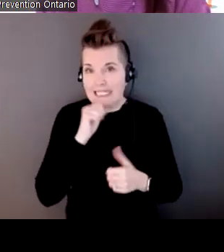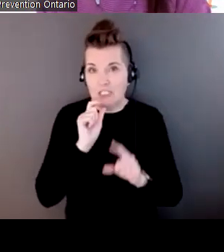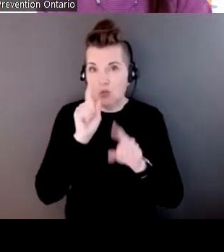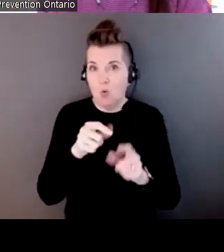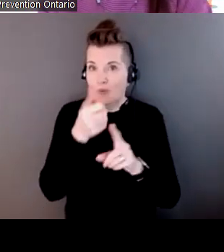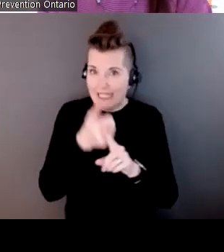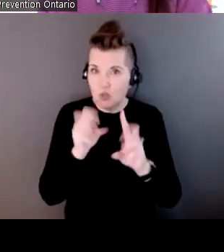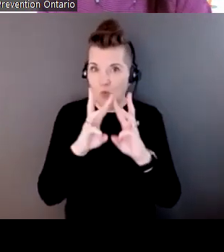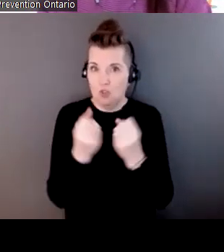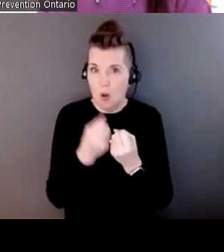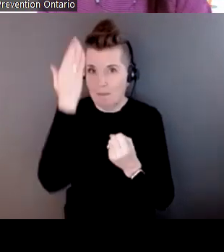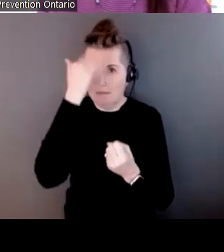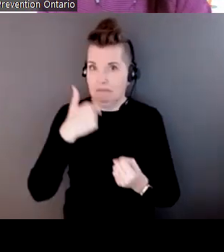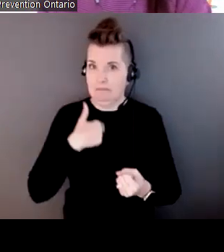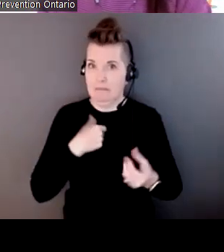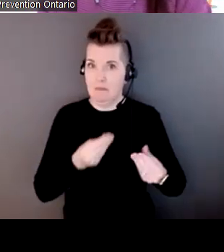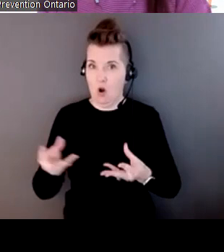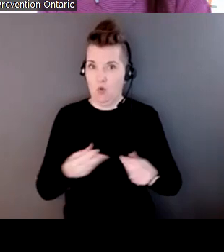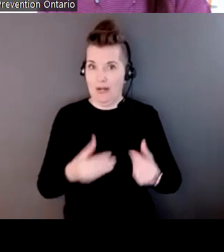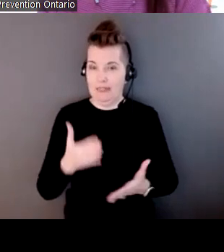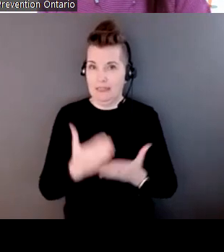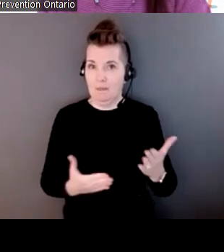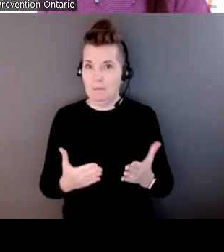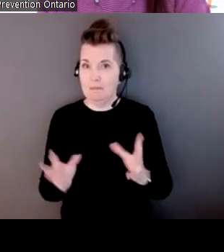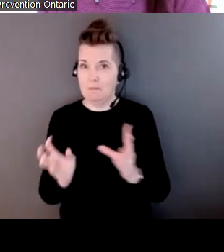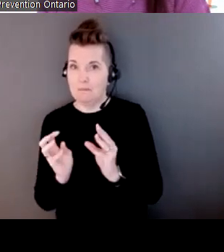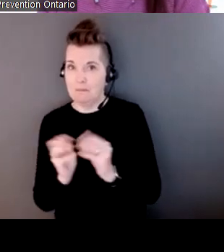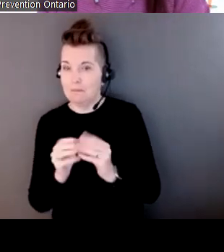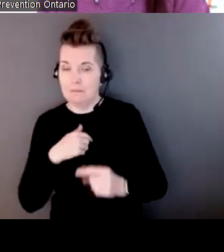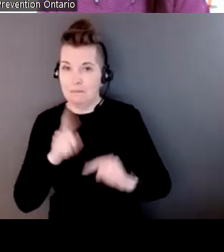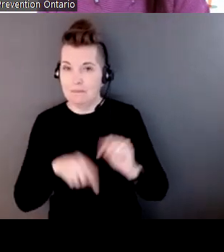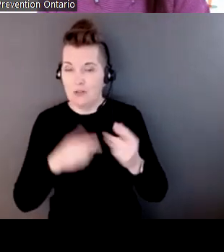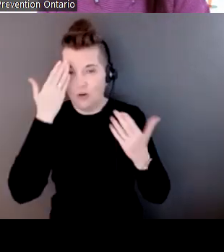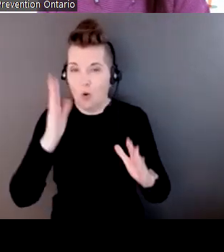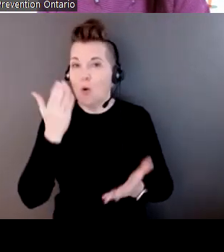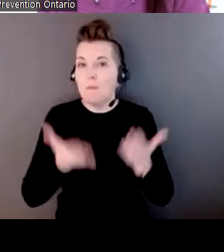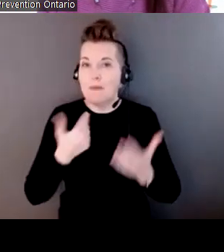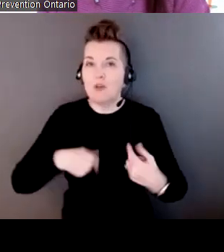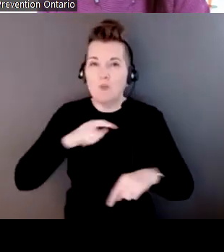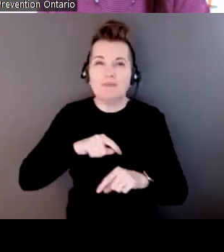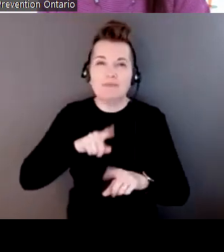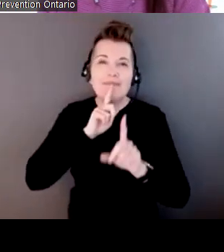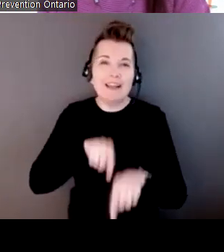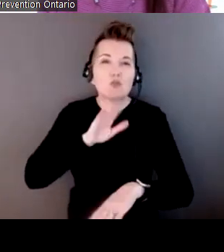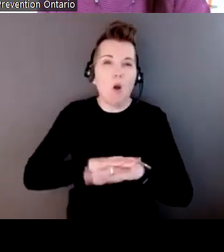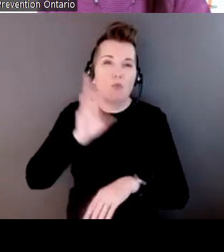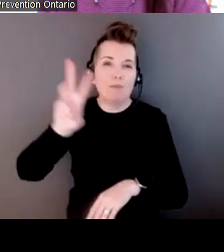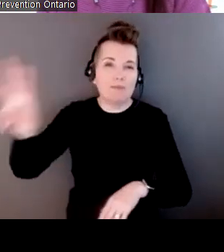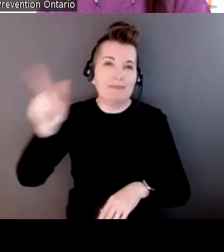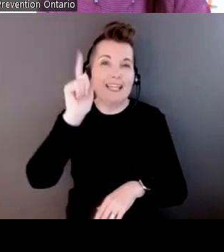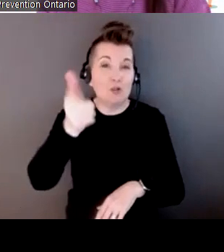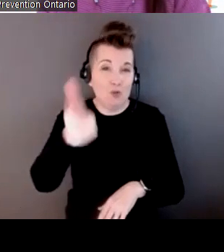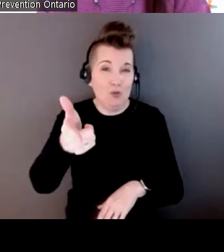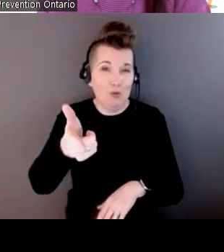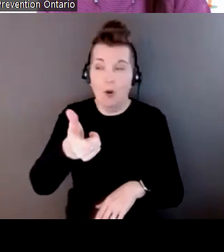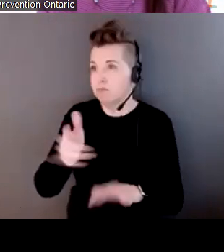was moderating. So we can go back and maybe look at that and see if we can answer that on our website after for people. Yeah, that